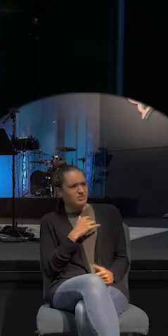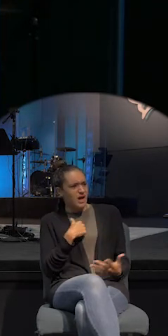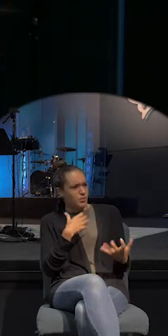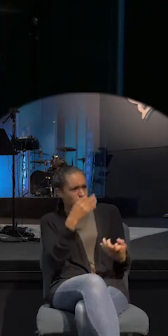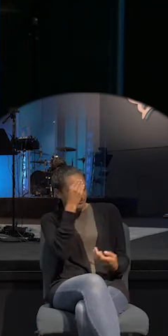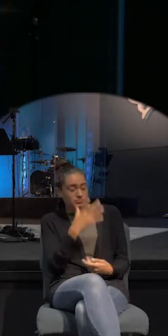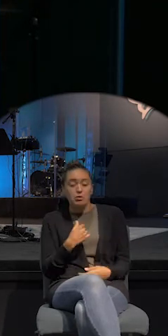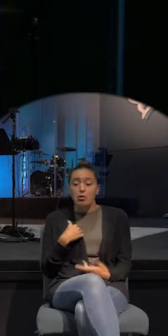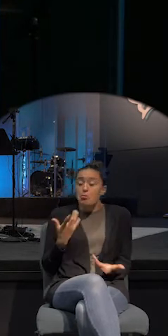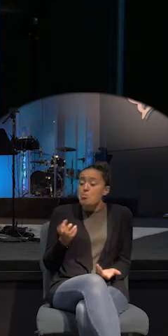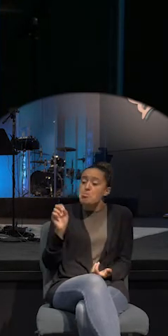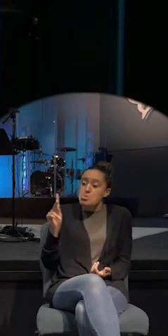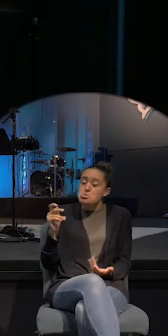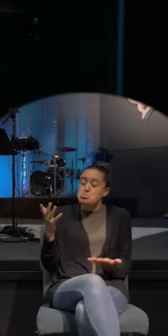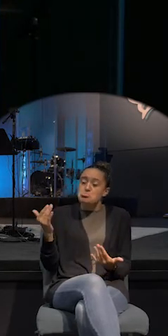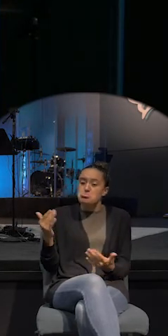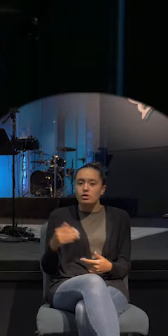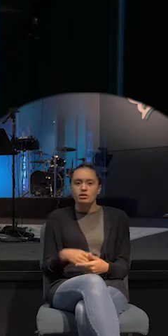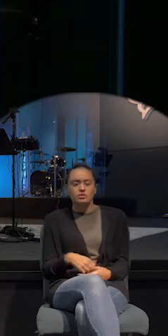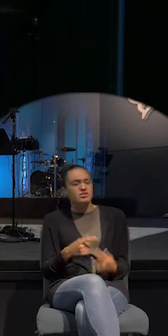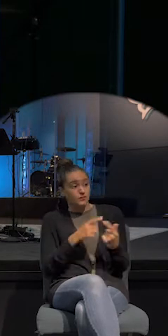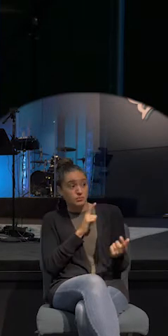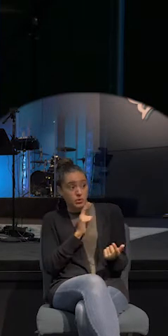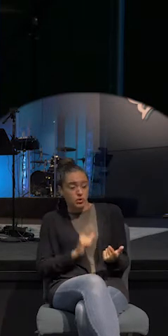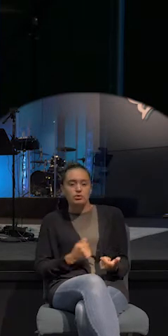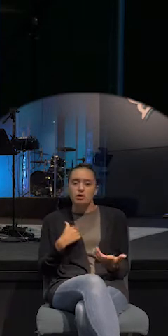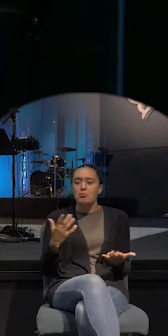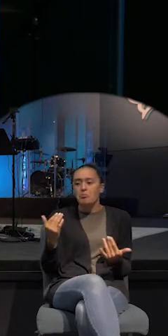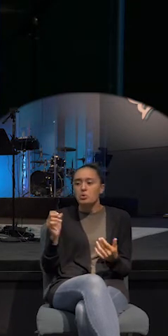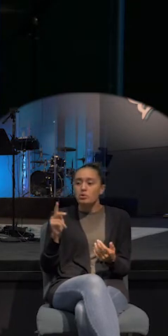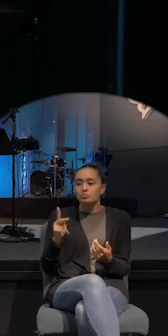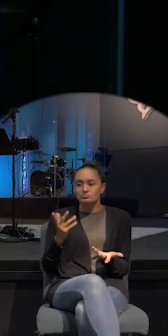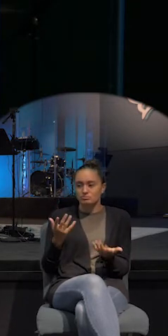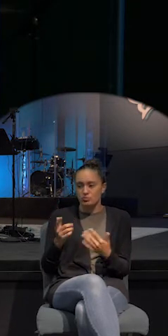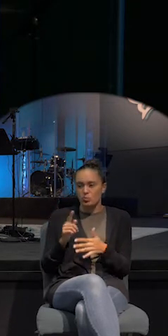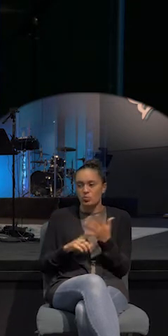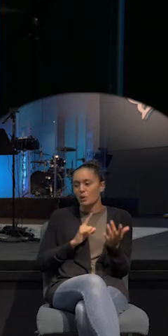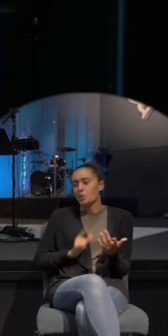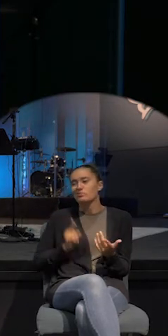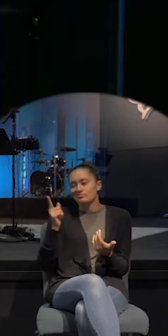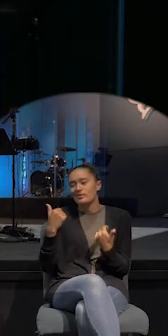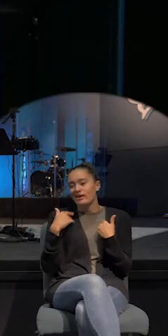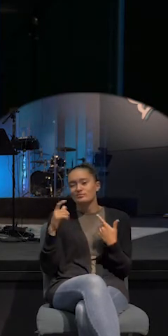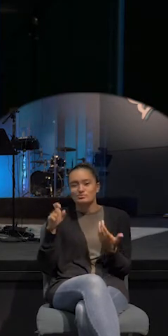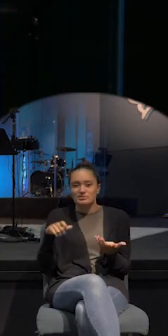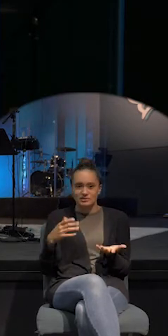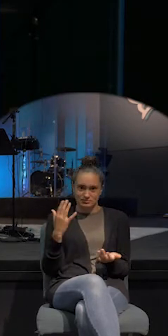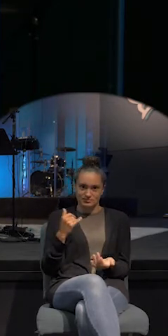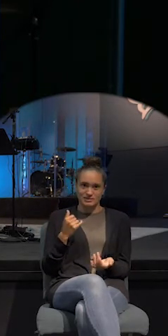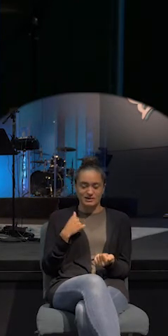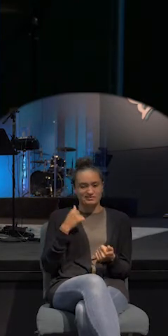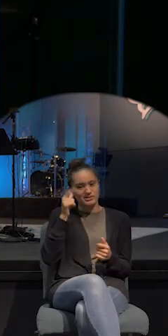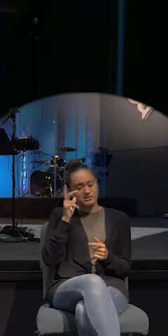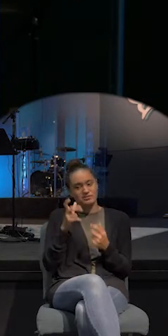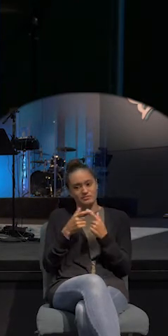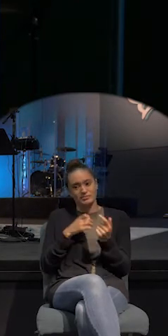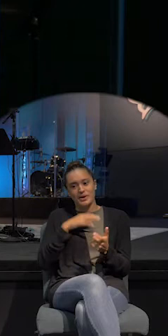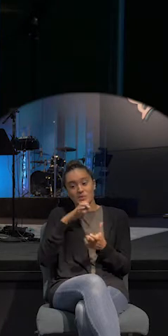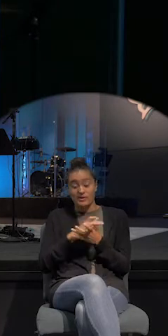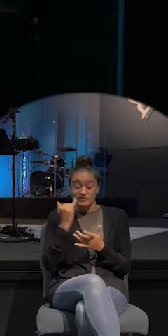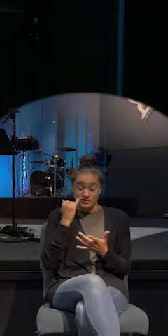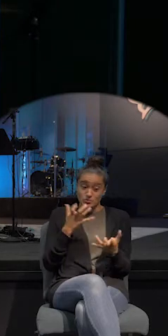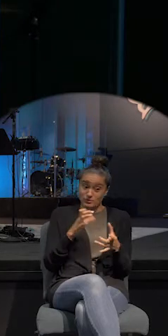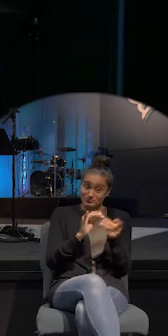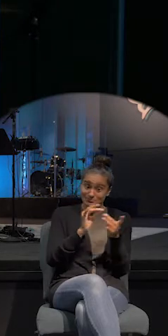you. And I said, okay. She says, this is from the Lord. I said, well, let's hear what He has to say. I'm used to hearing that from Marie, but if you want to say it,